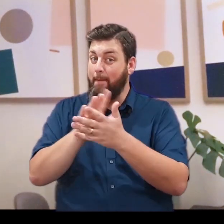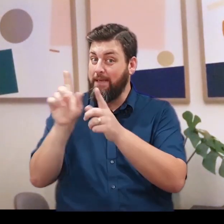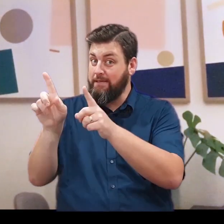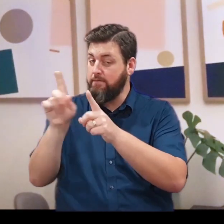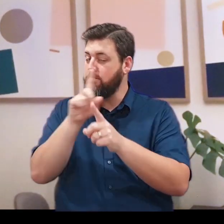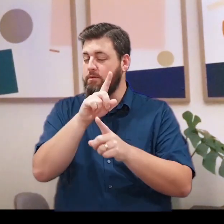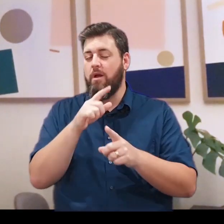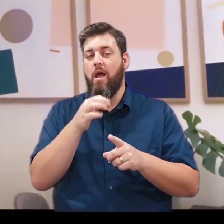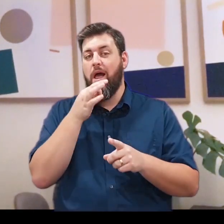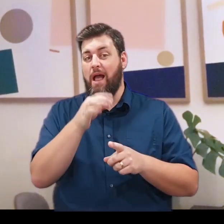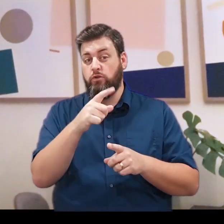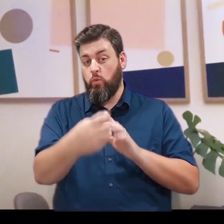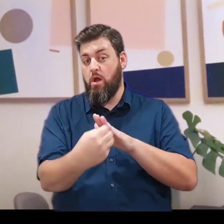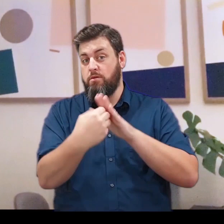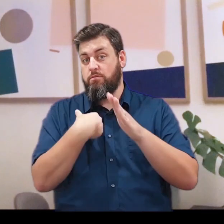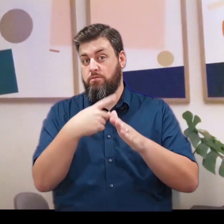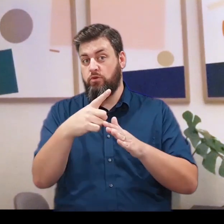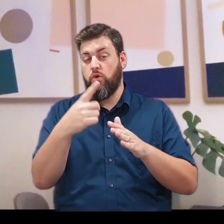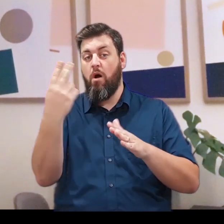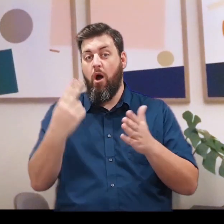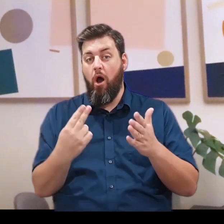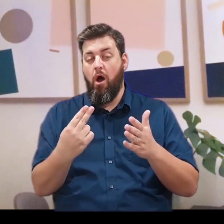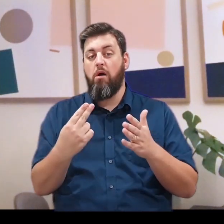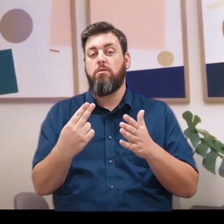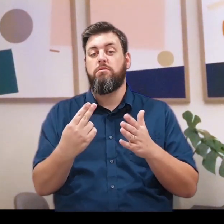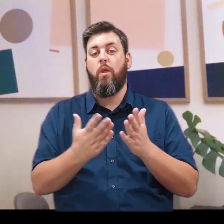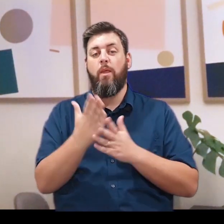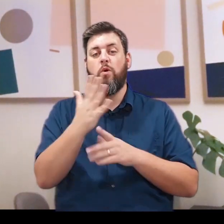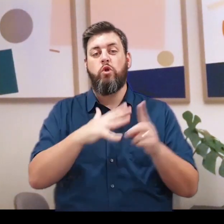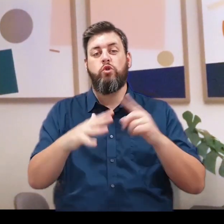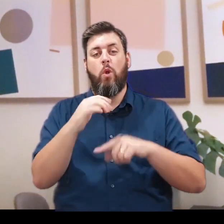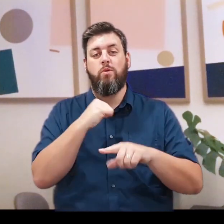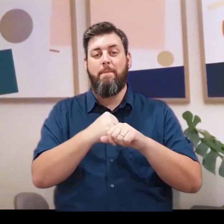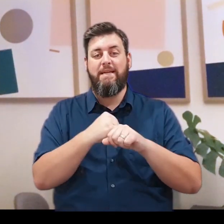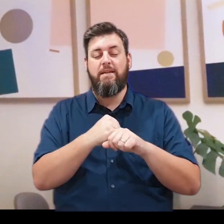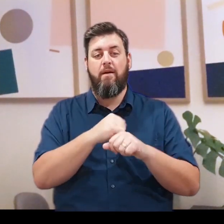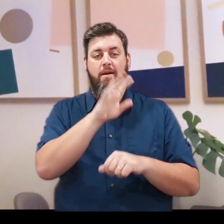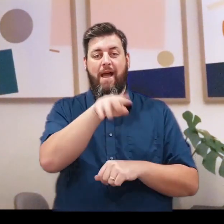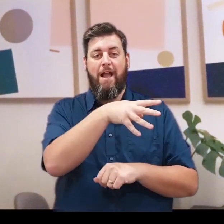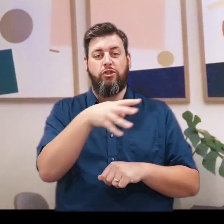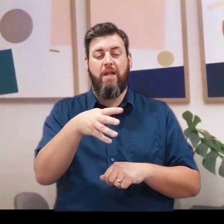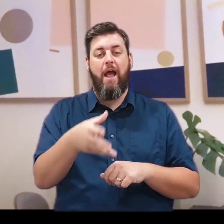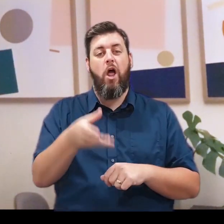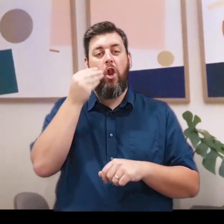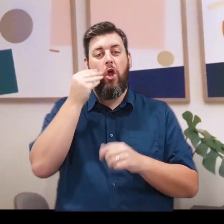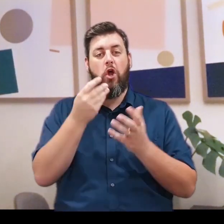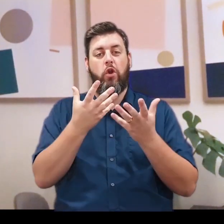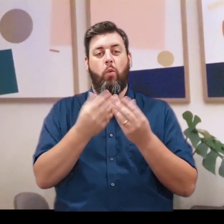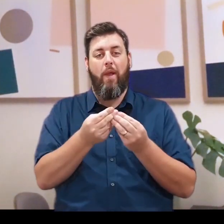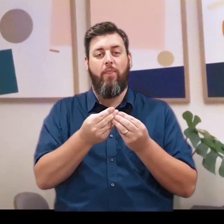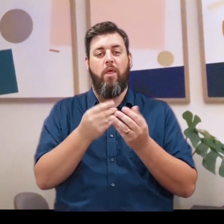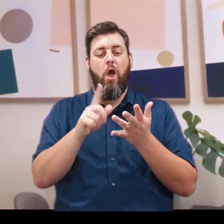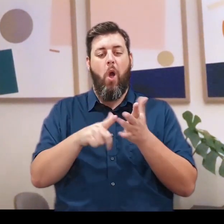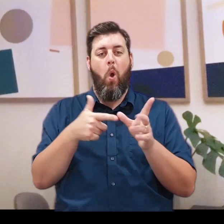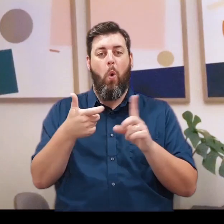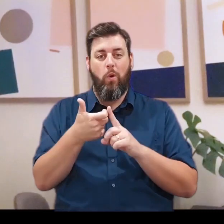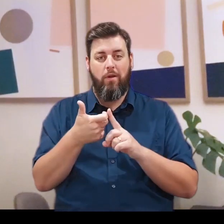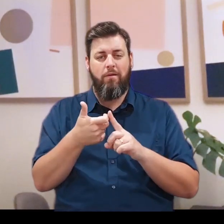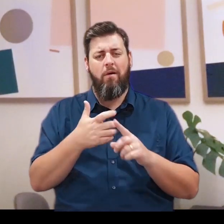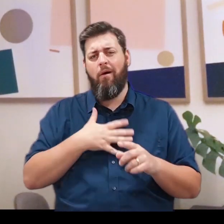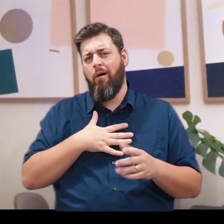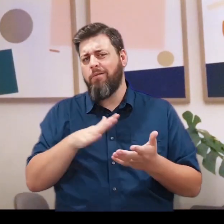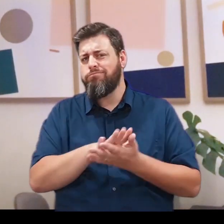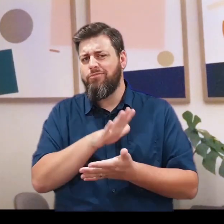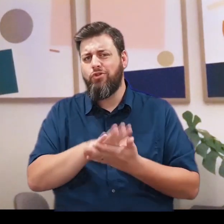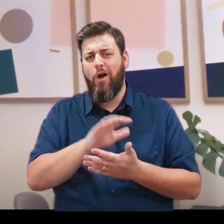to share your artwork with us on social media using the Learn With Oak hashtag. We really enjoyed seeing all of your